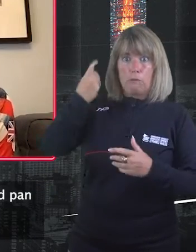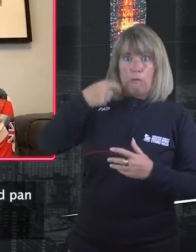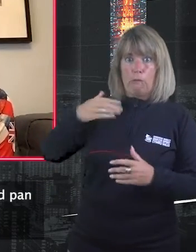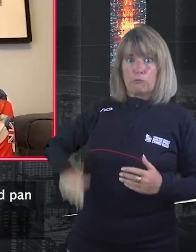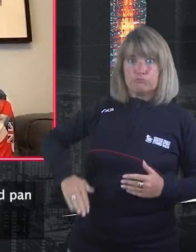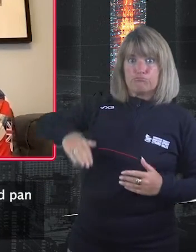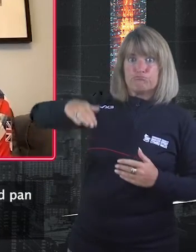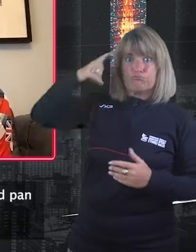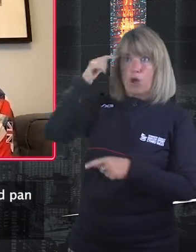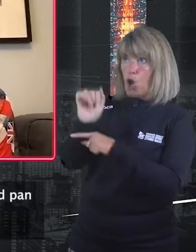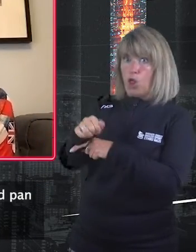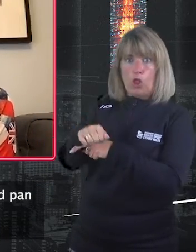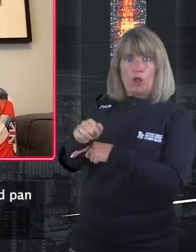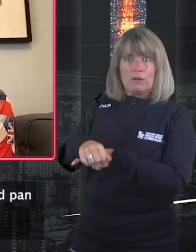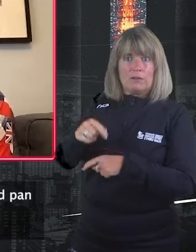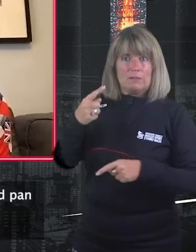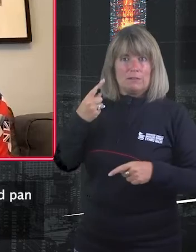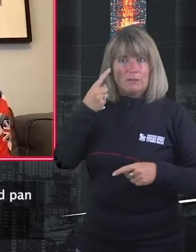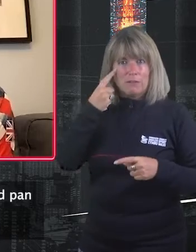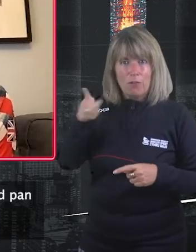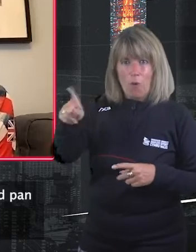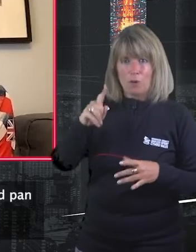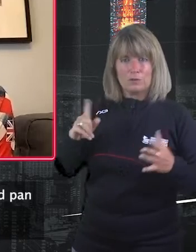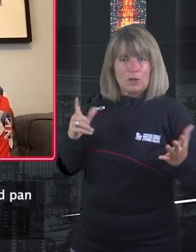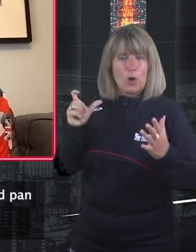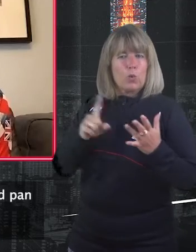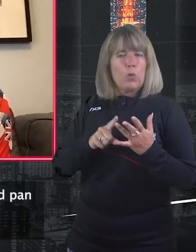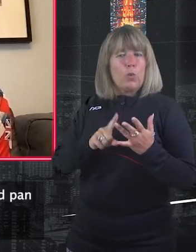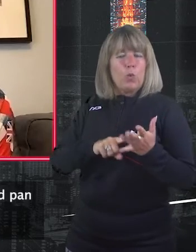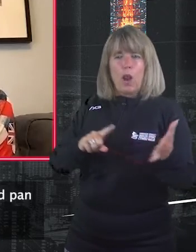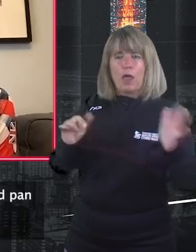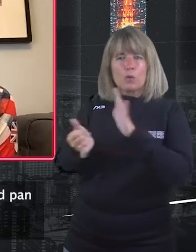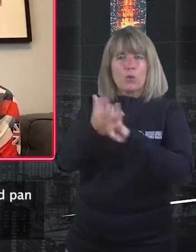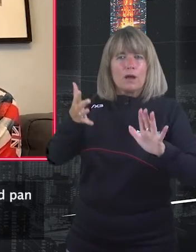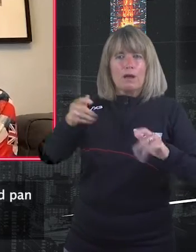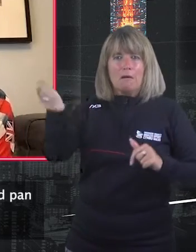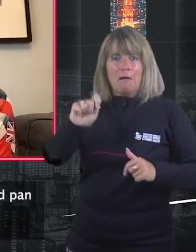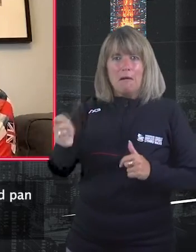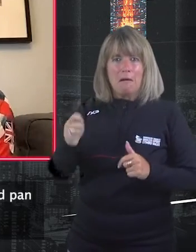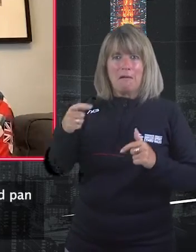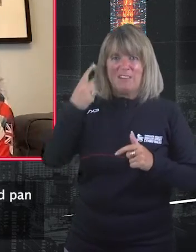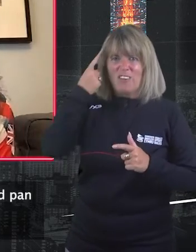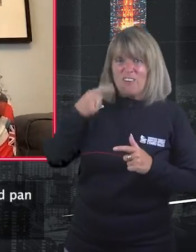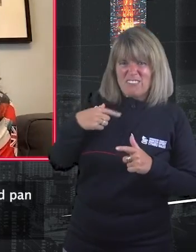would have considered doing when I was growing up. I always thought it looked really cool, but, you know,